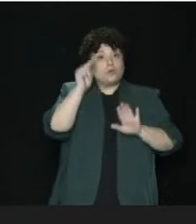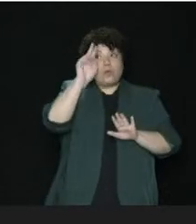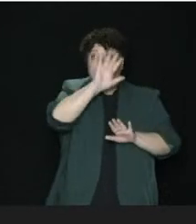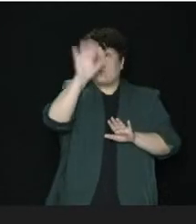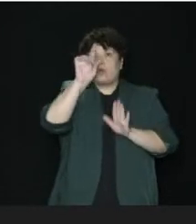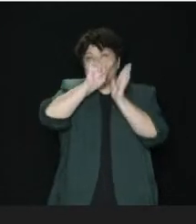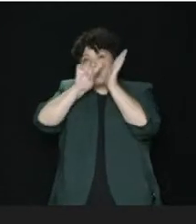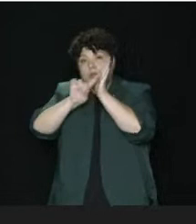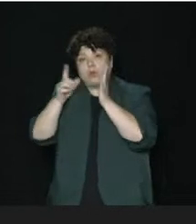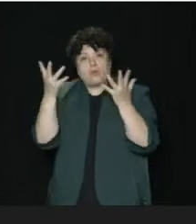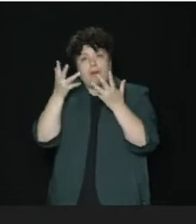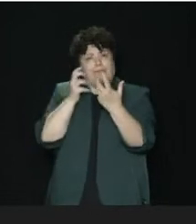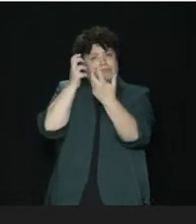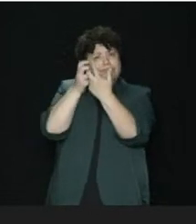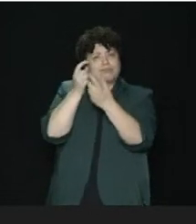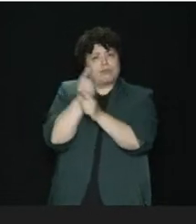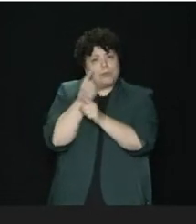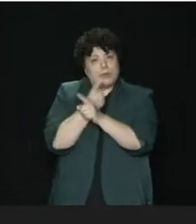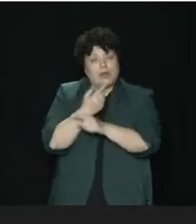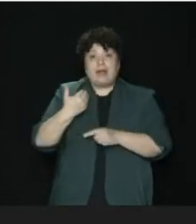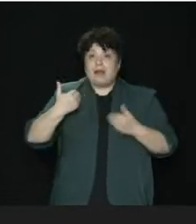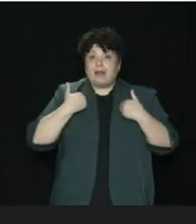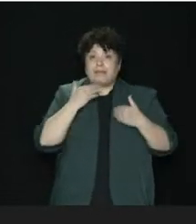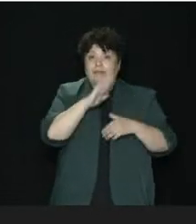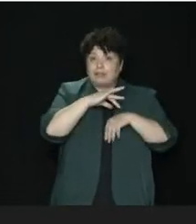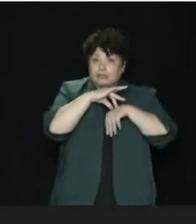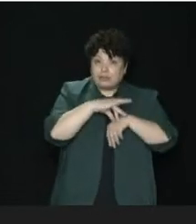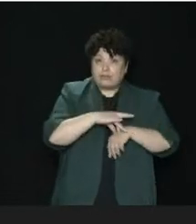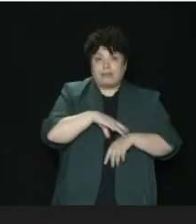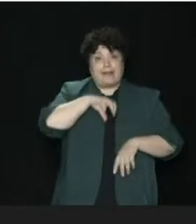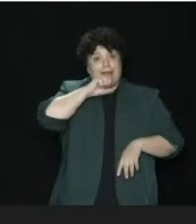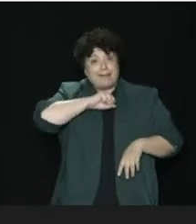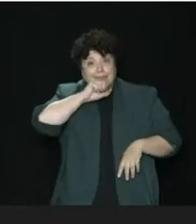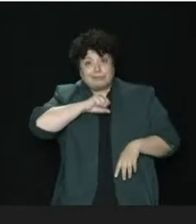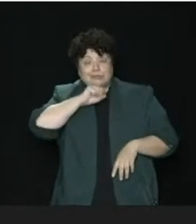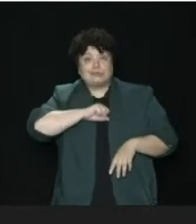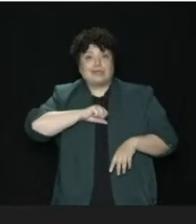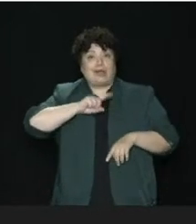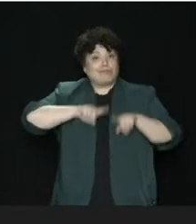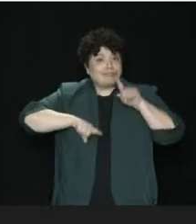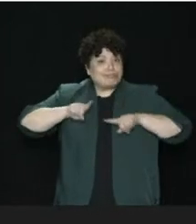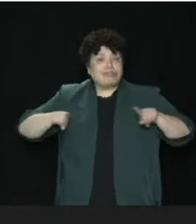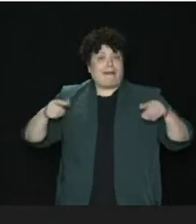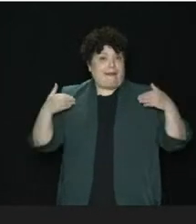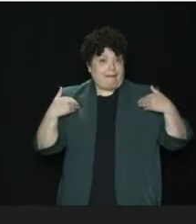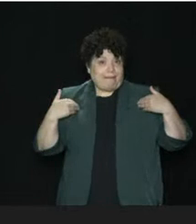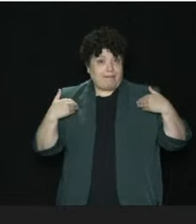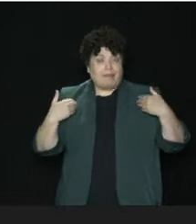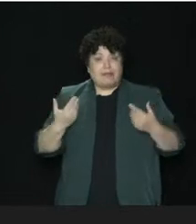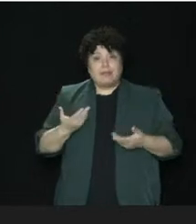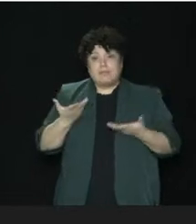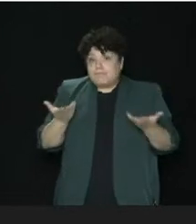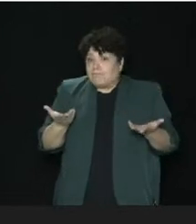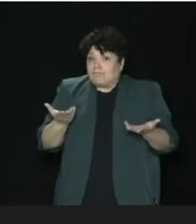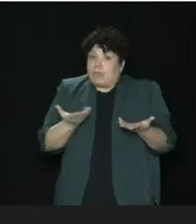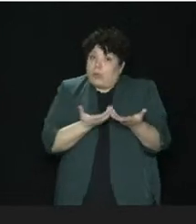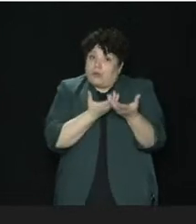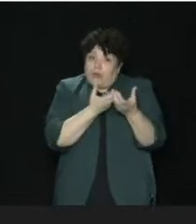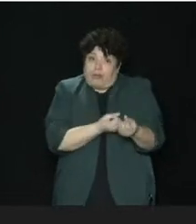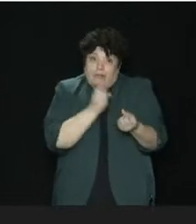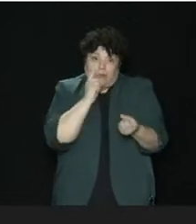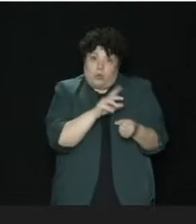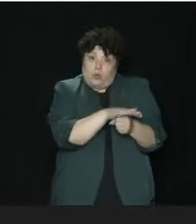citizens. There are geographical variations and demographic variations, and we always have to have confidence in